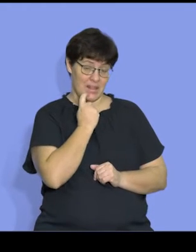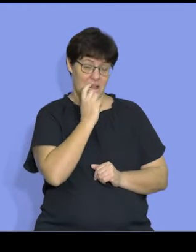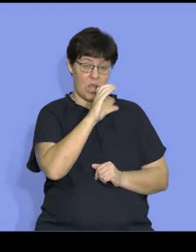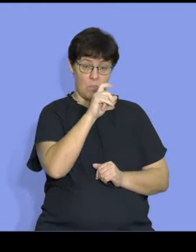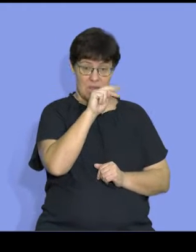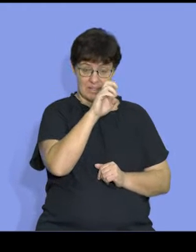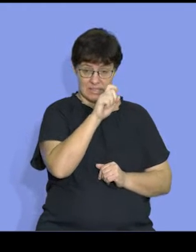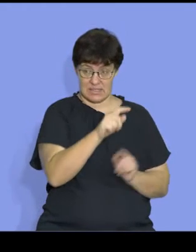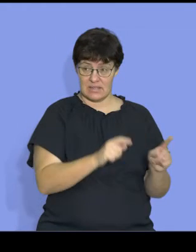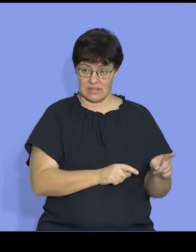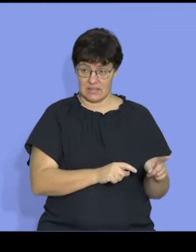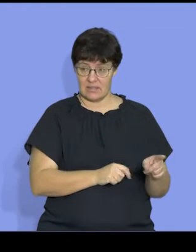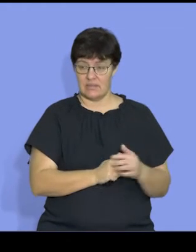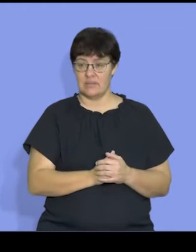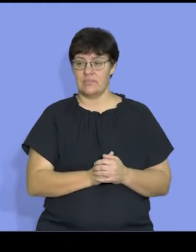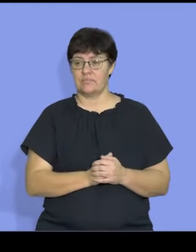is sulfuric acid,